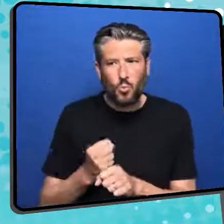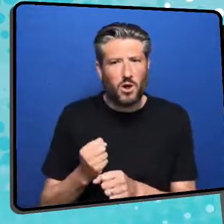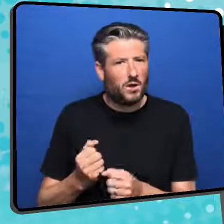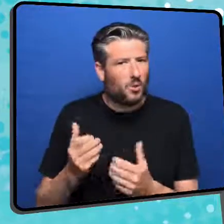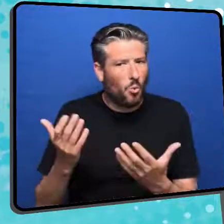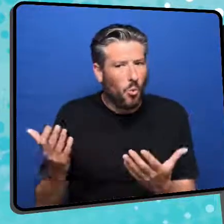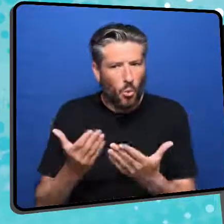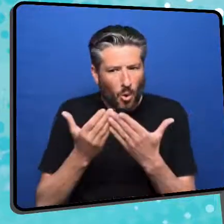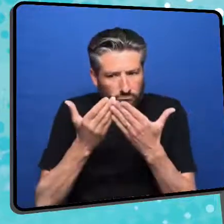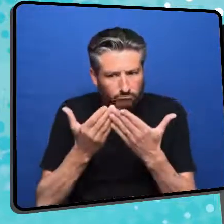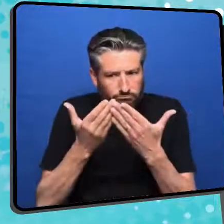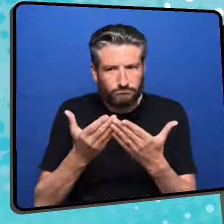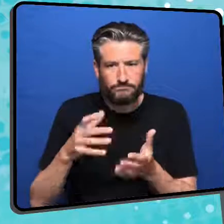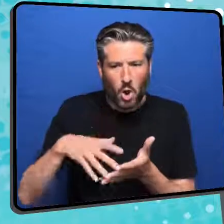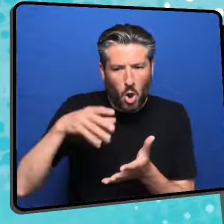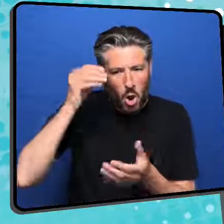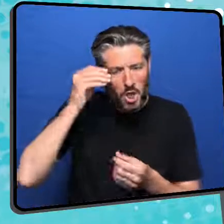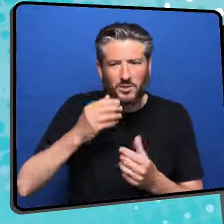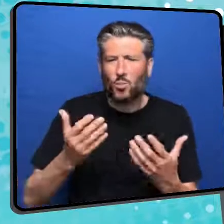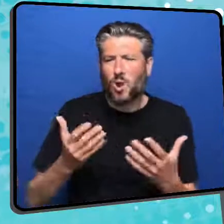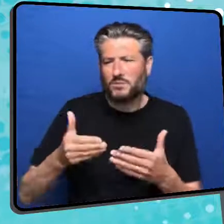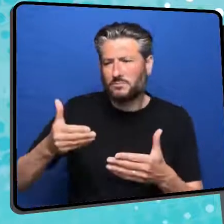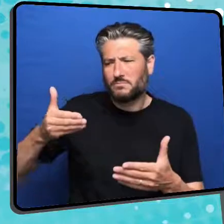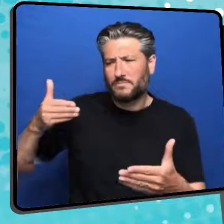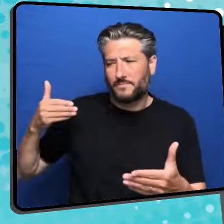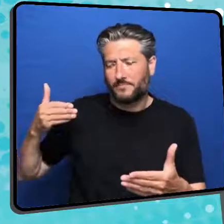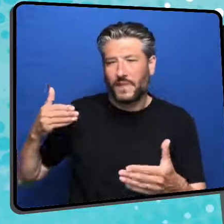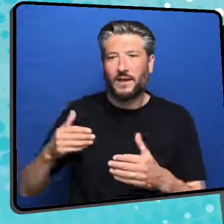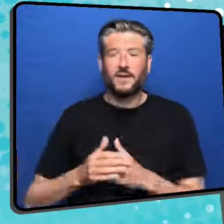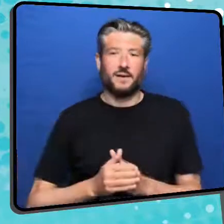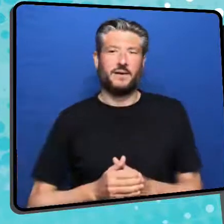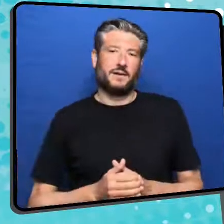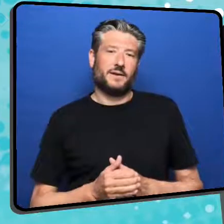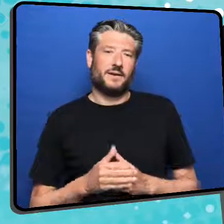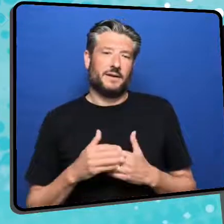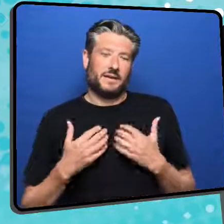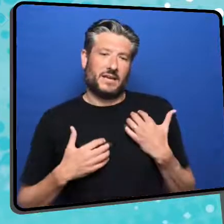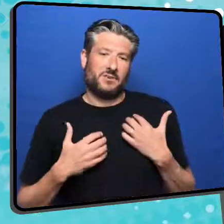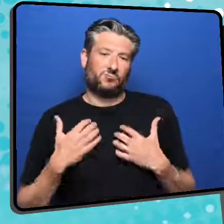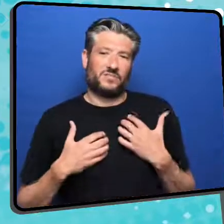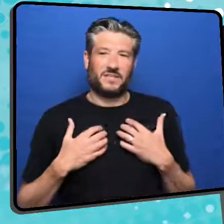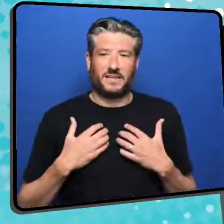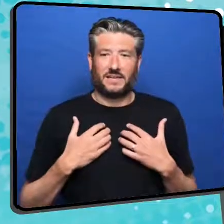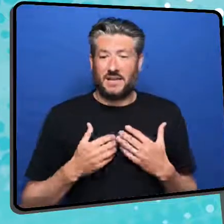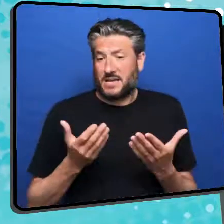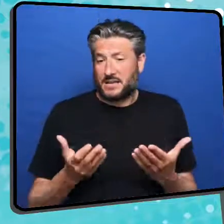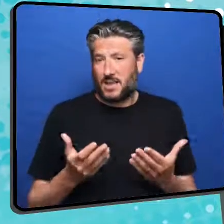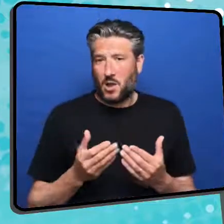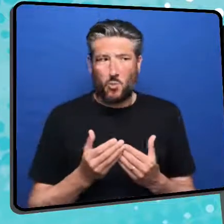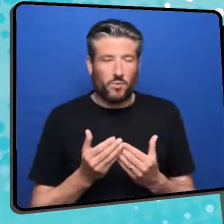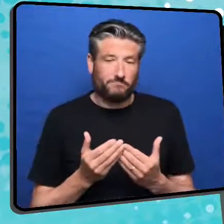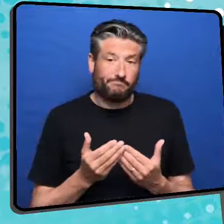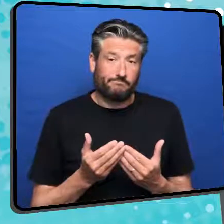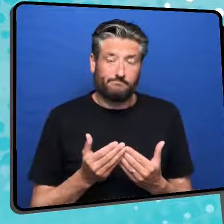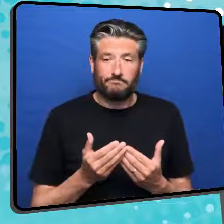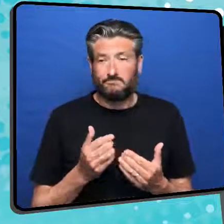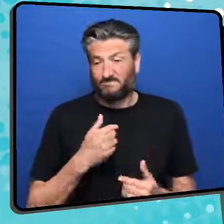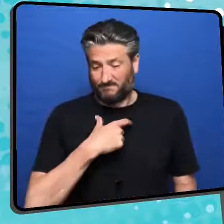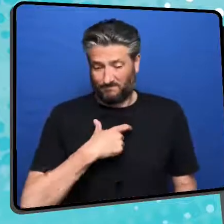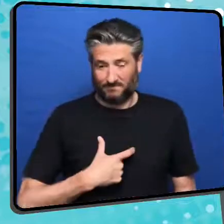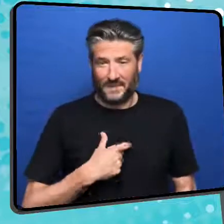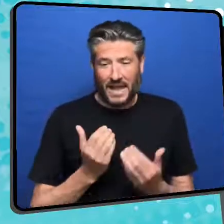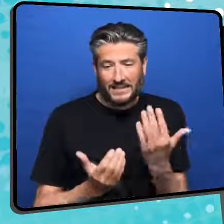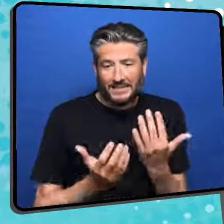Yeah, I have quite a bit of a weird track, I would say, as a data scientist. I didn't see many people who had like a similar track